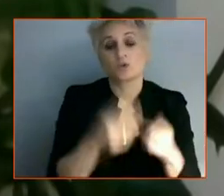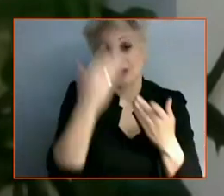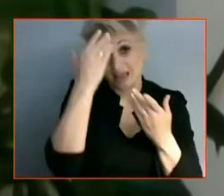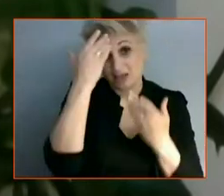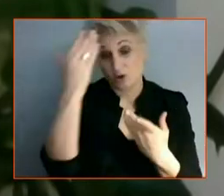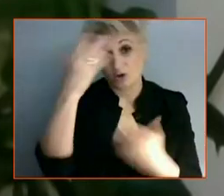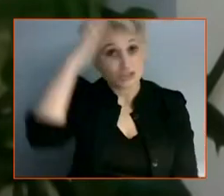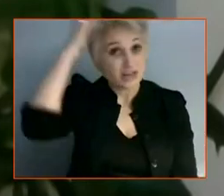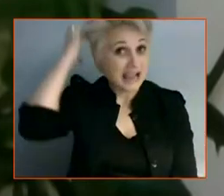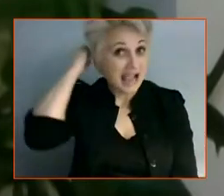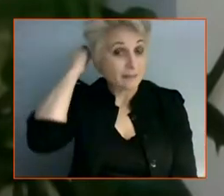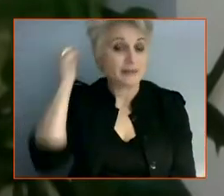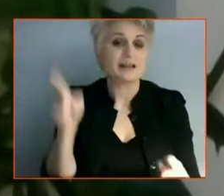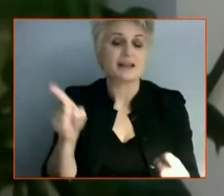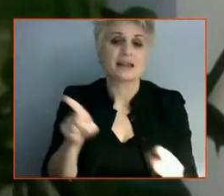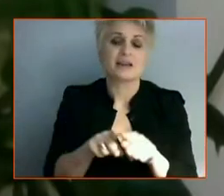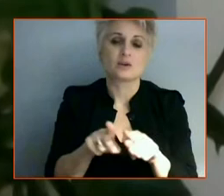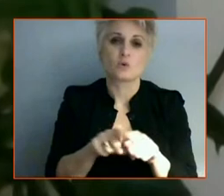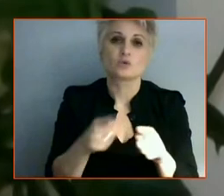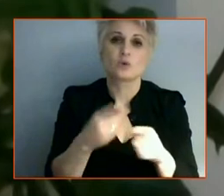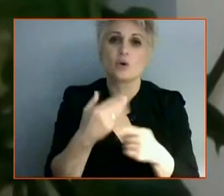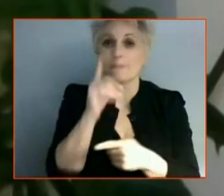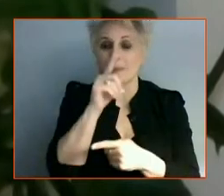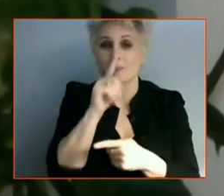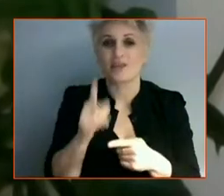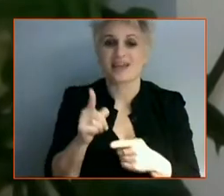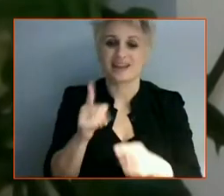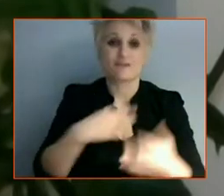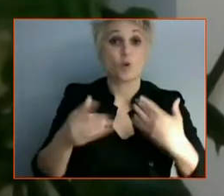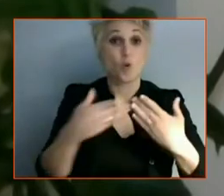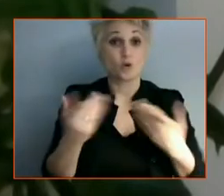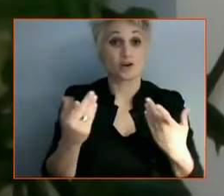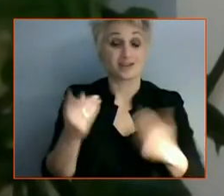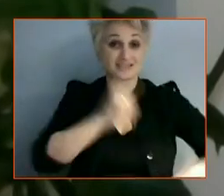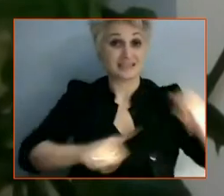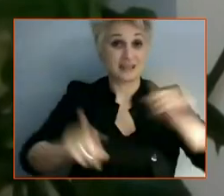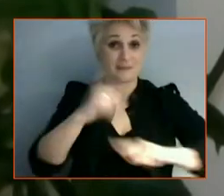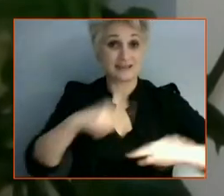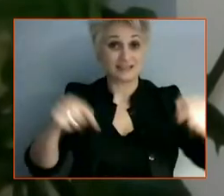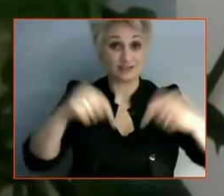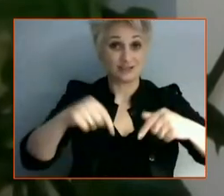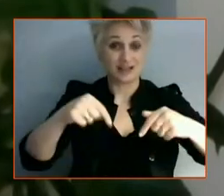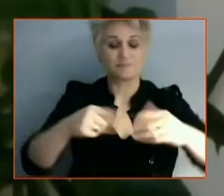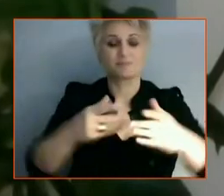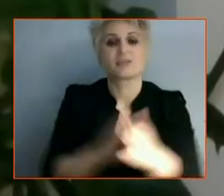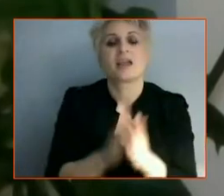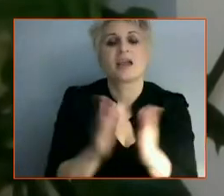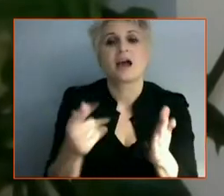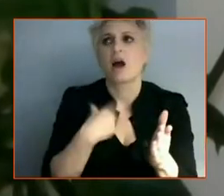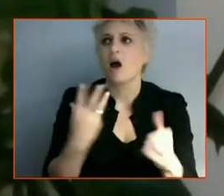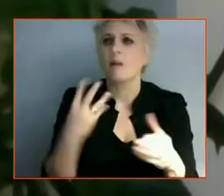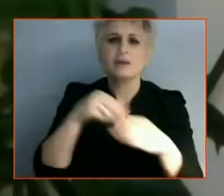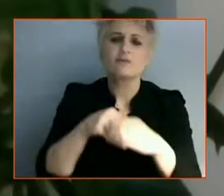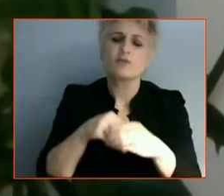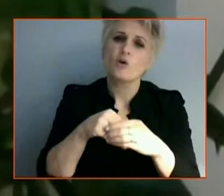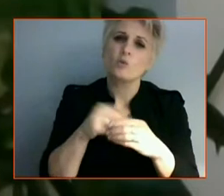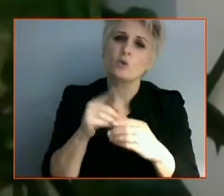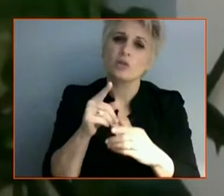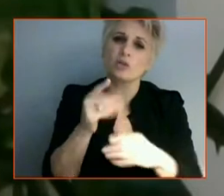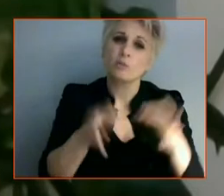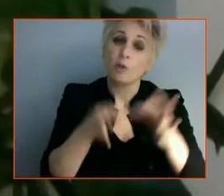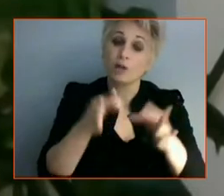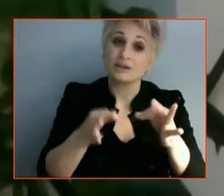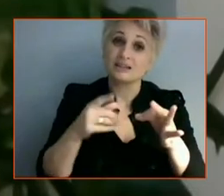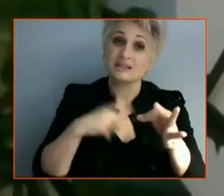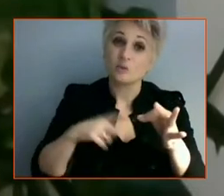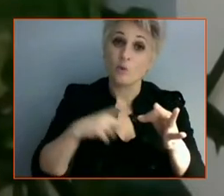also those who are watching. So I got involved in politics actually because of the closure of my